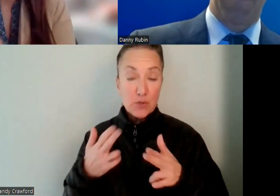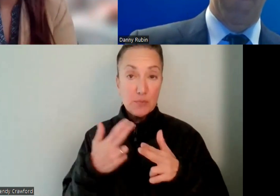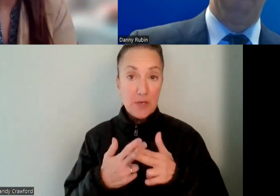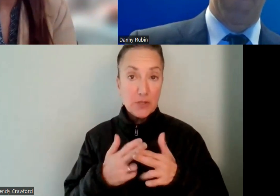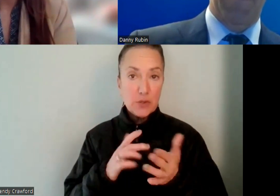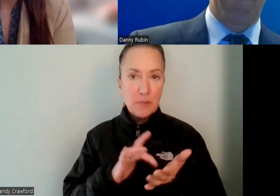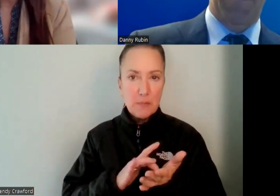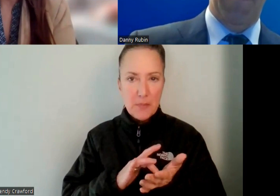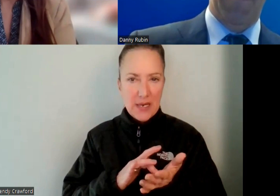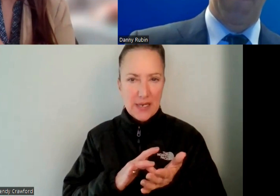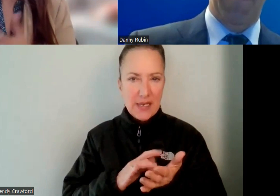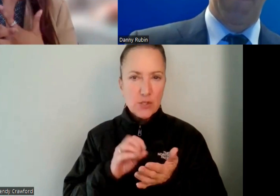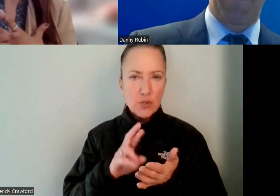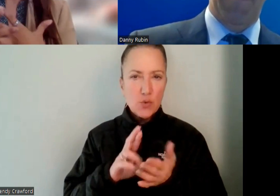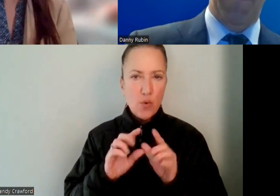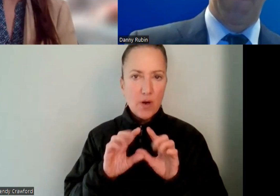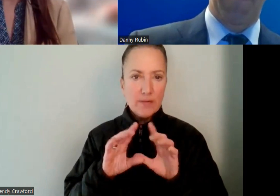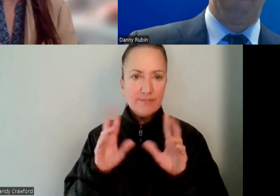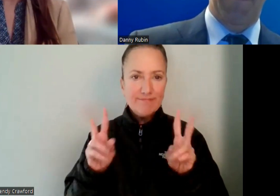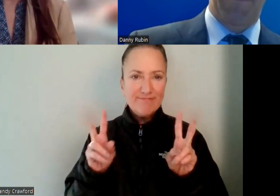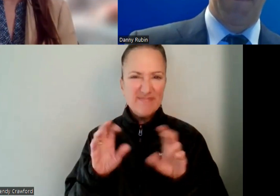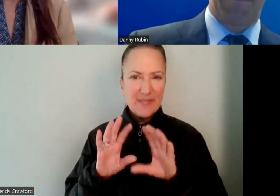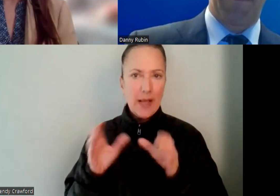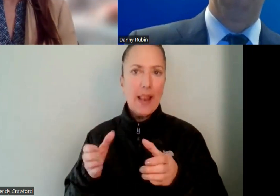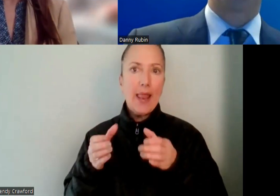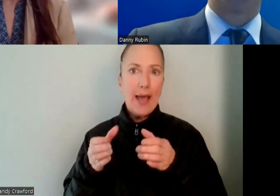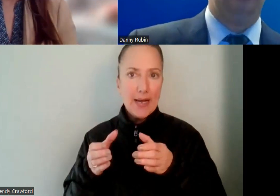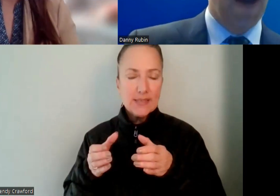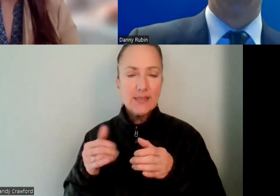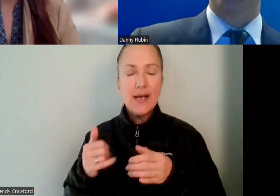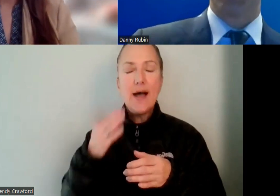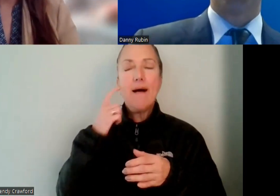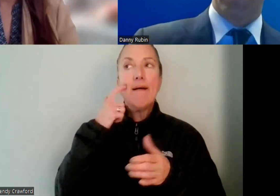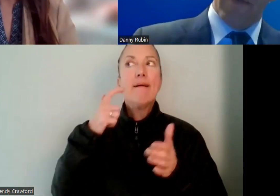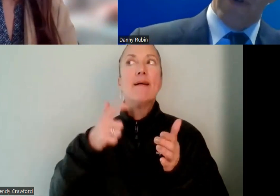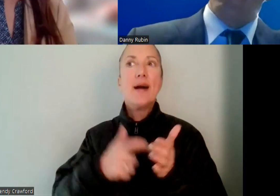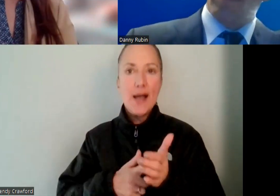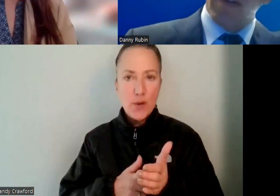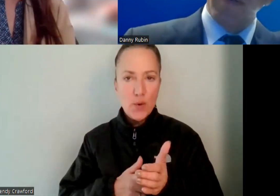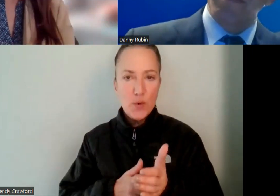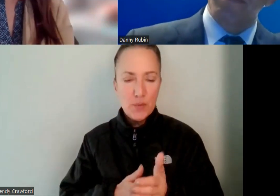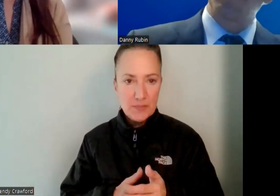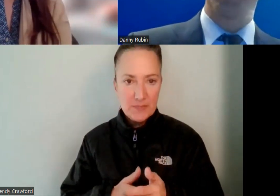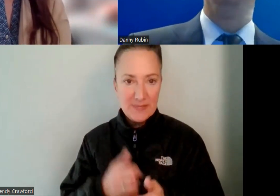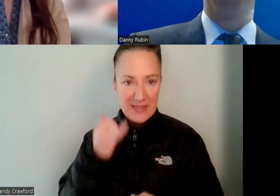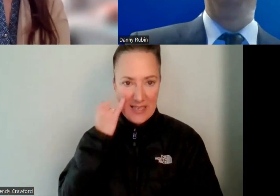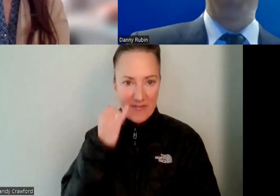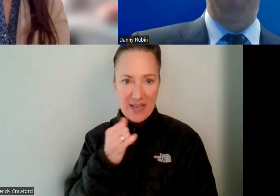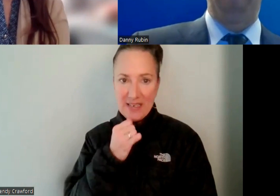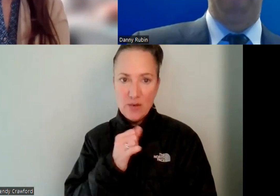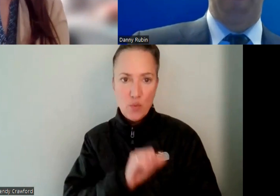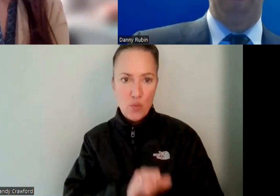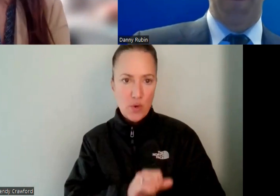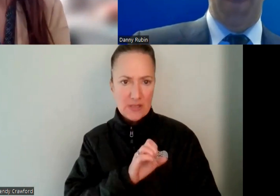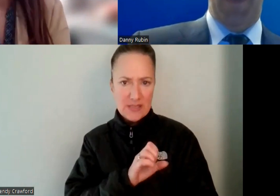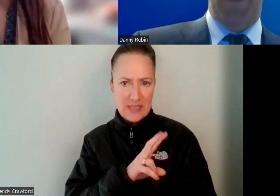the class of the medication, I know what they are because of yeah, CVS. If I yeah. never worked there, I would have been like, what does that mean?